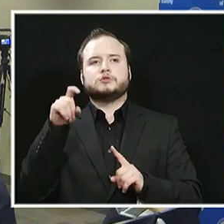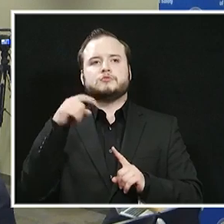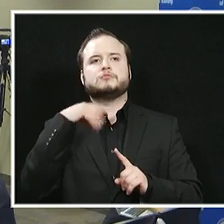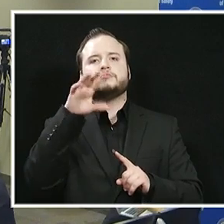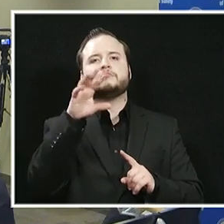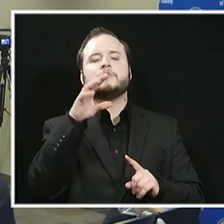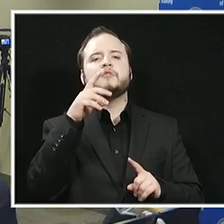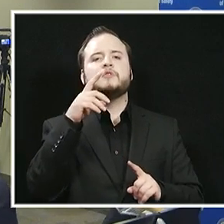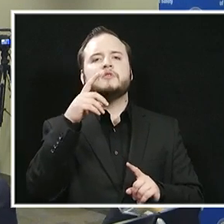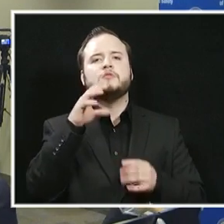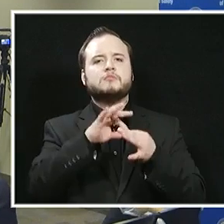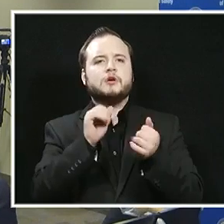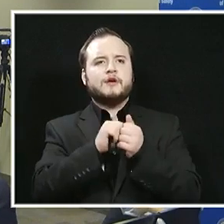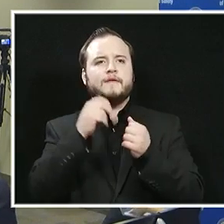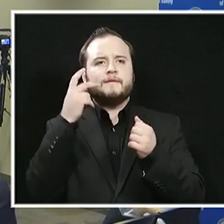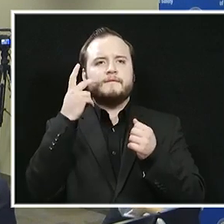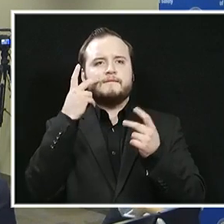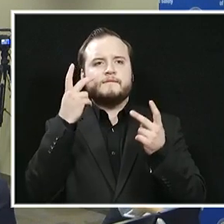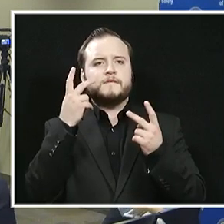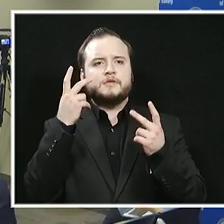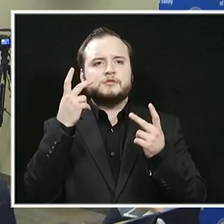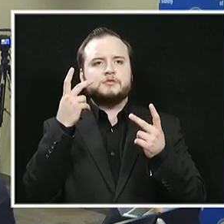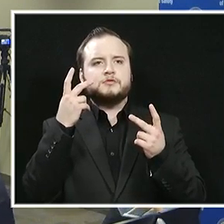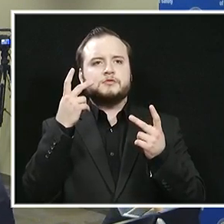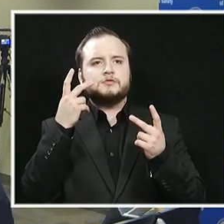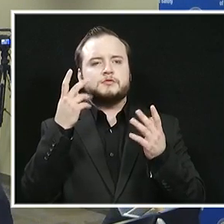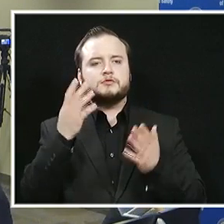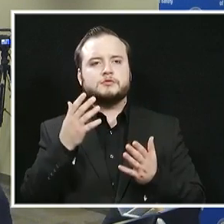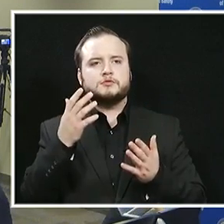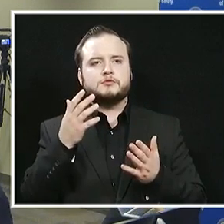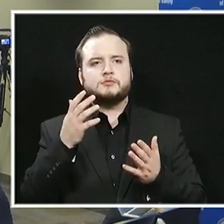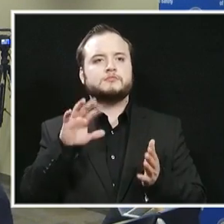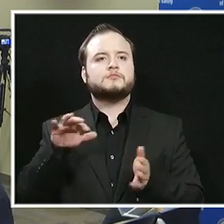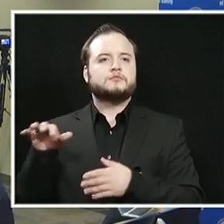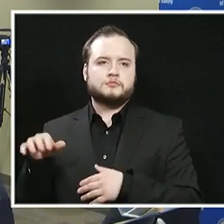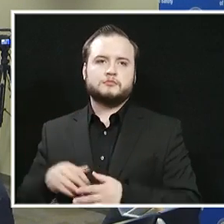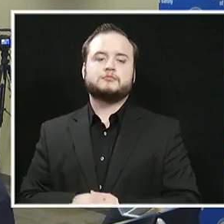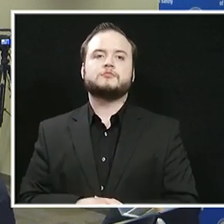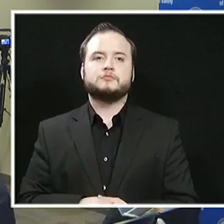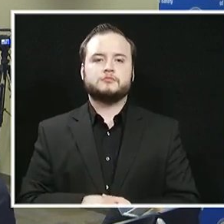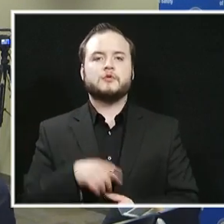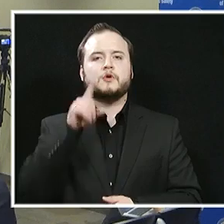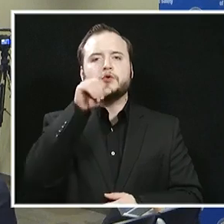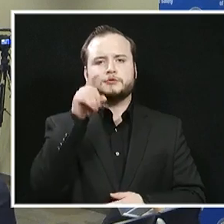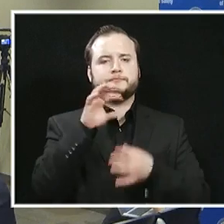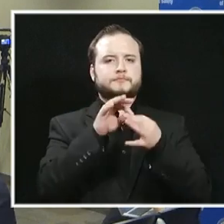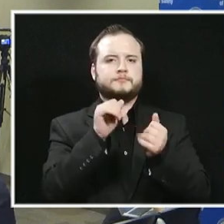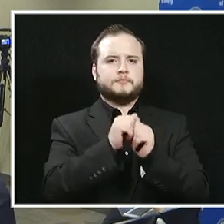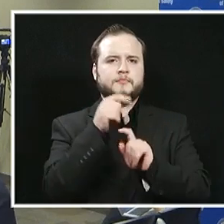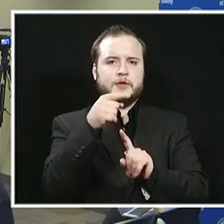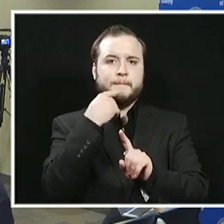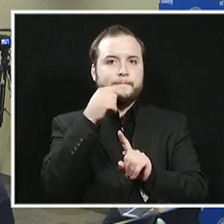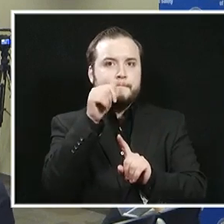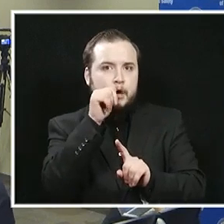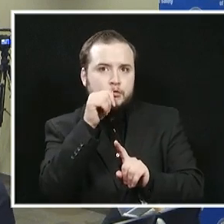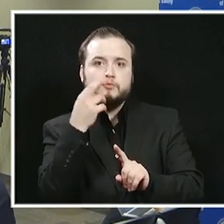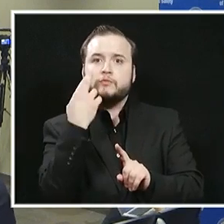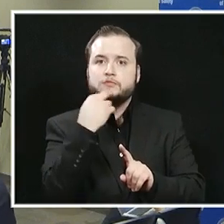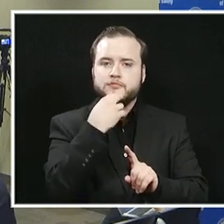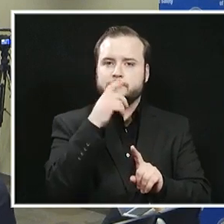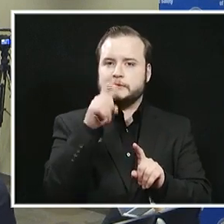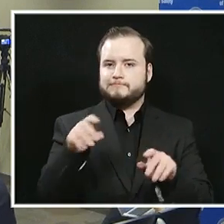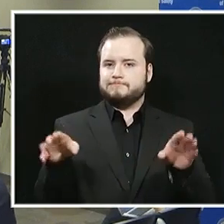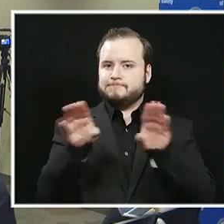and restaurants would be closed through May 18th. So she asks, should bars and restaurants and other